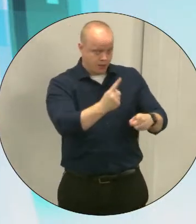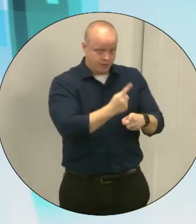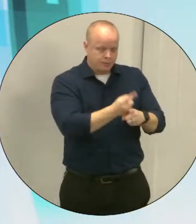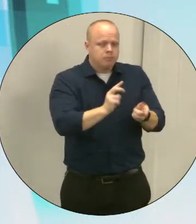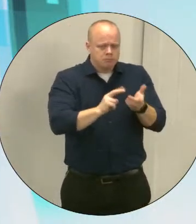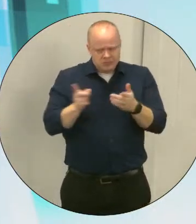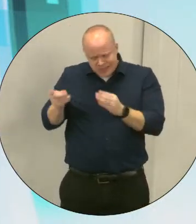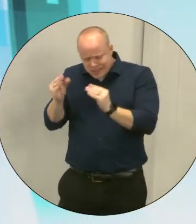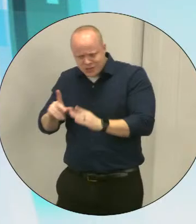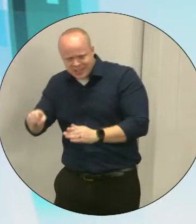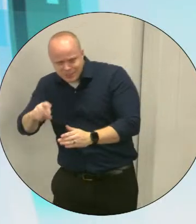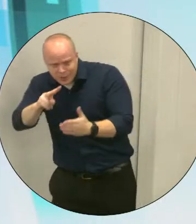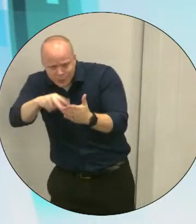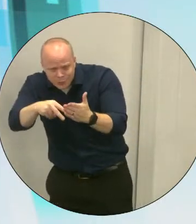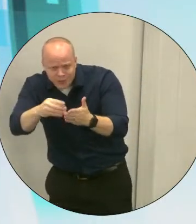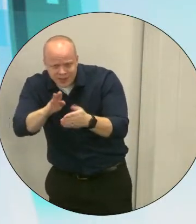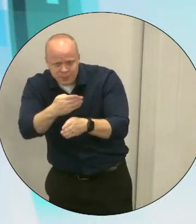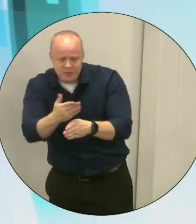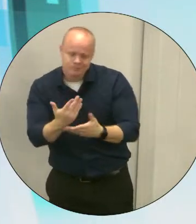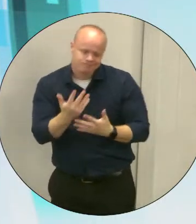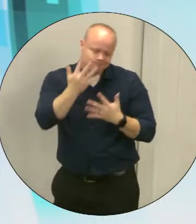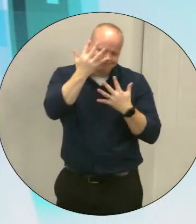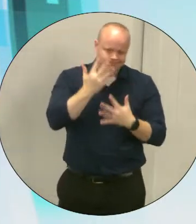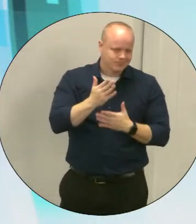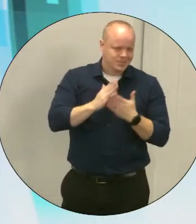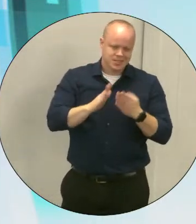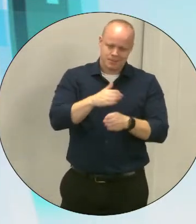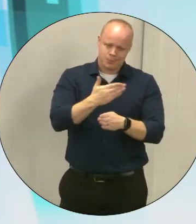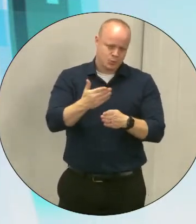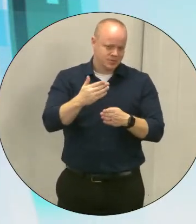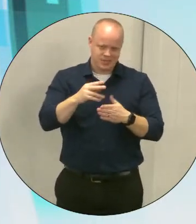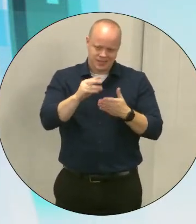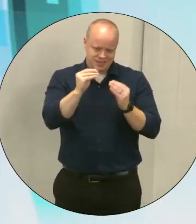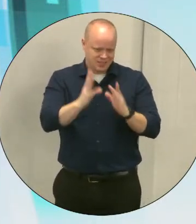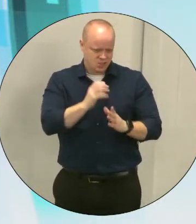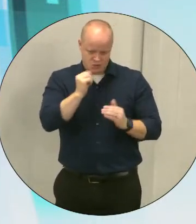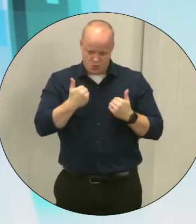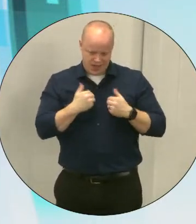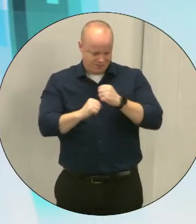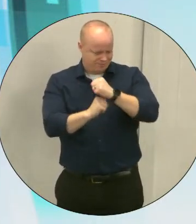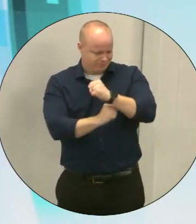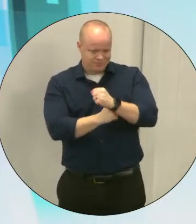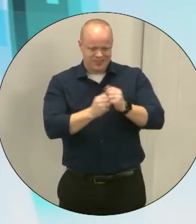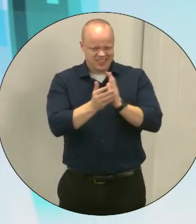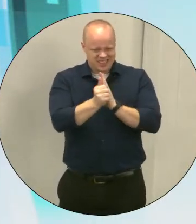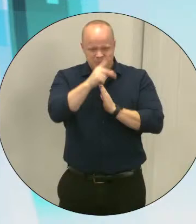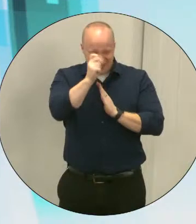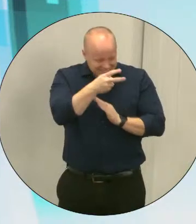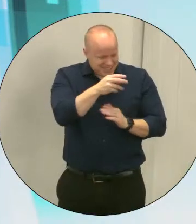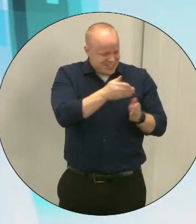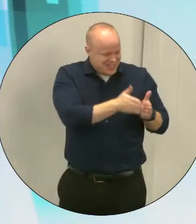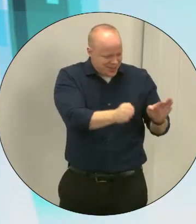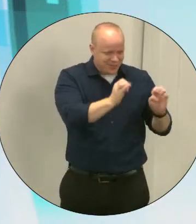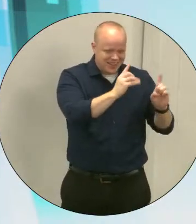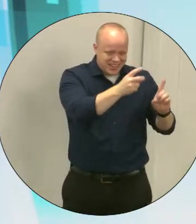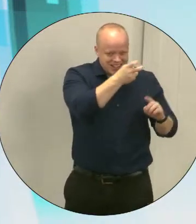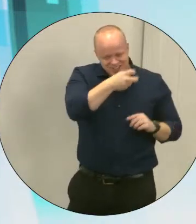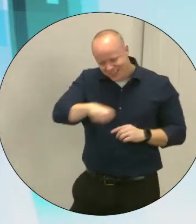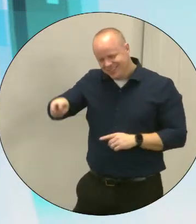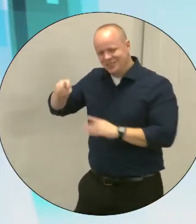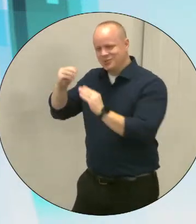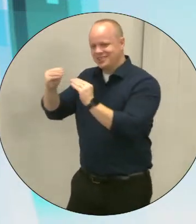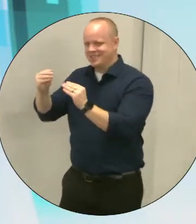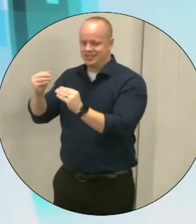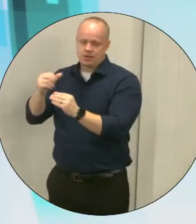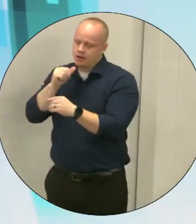to read music. Unfortunately, some music teachers lack this fundamental skill because they were reassigned from general education classrooms rather